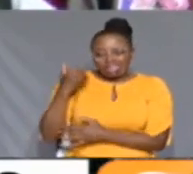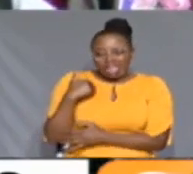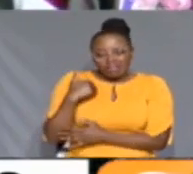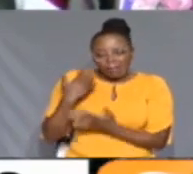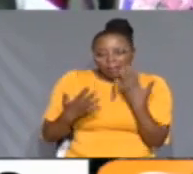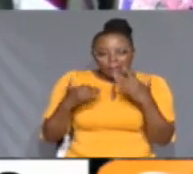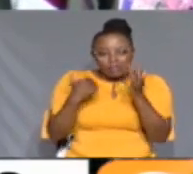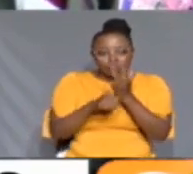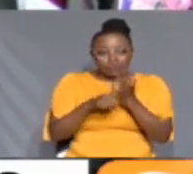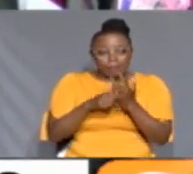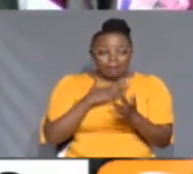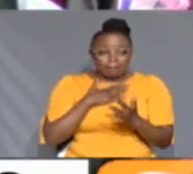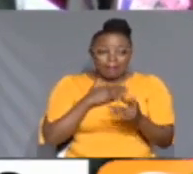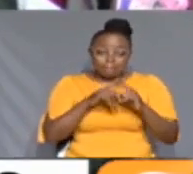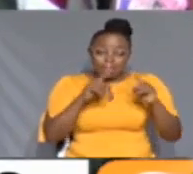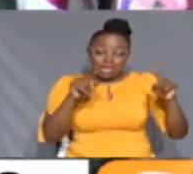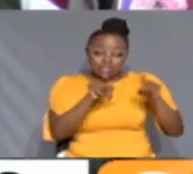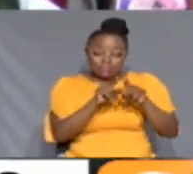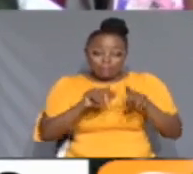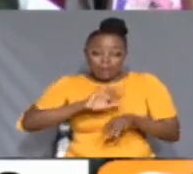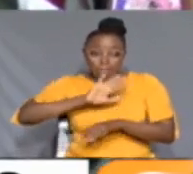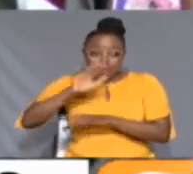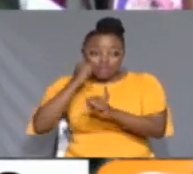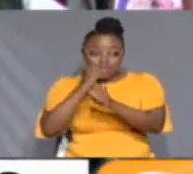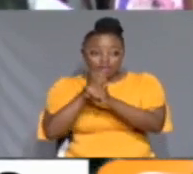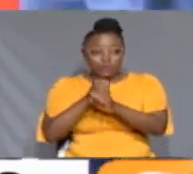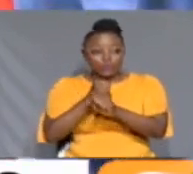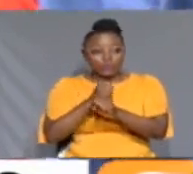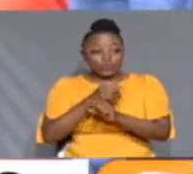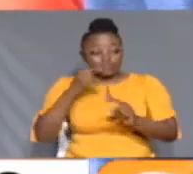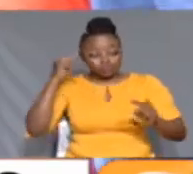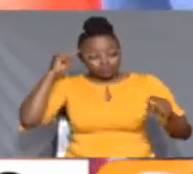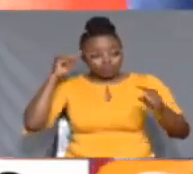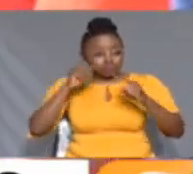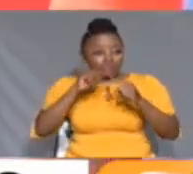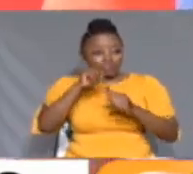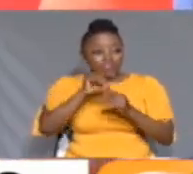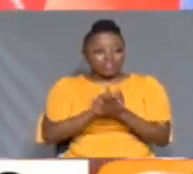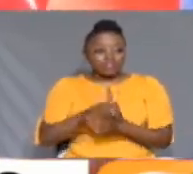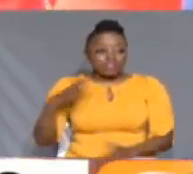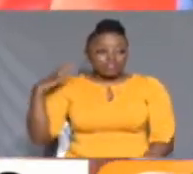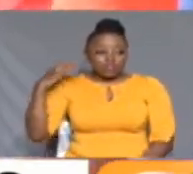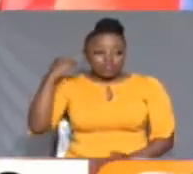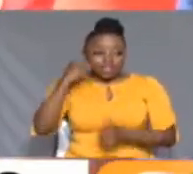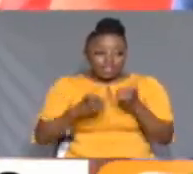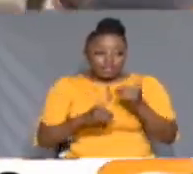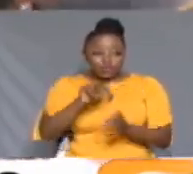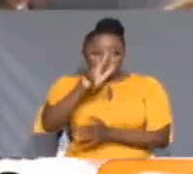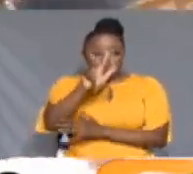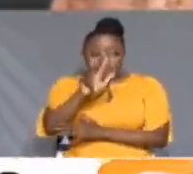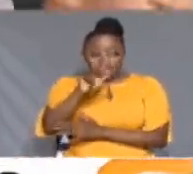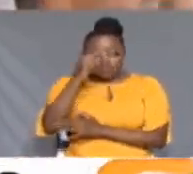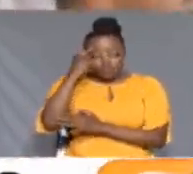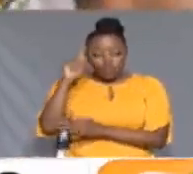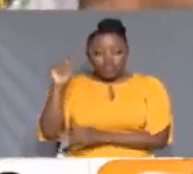the problem on me, and I'm going back and work for it. The championship closes with 3 events for